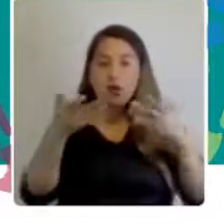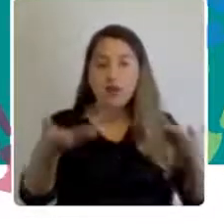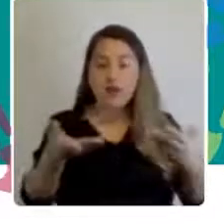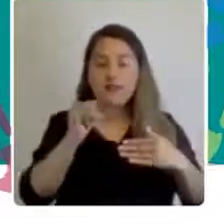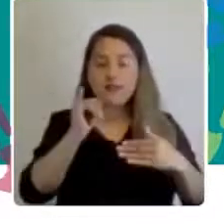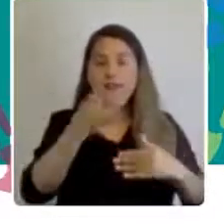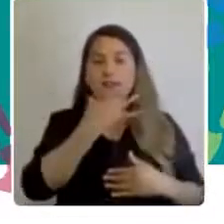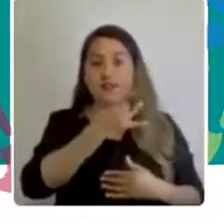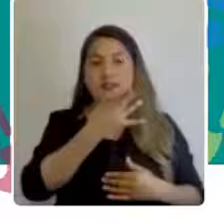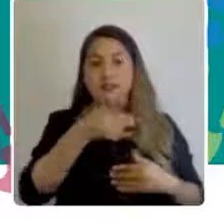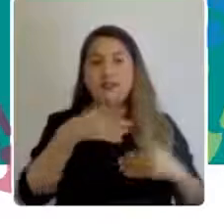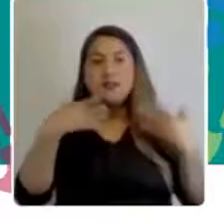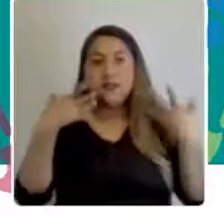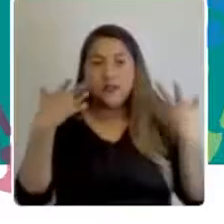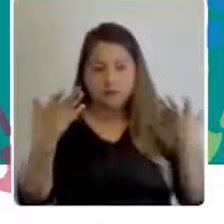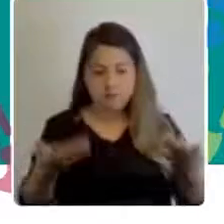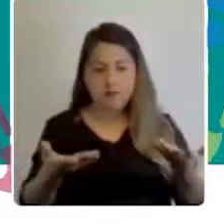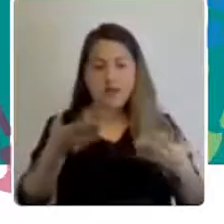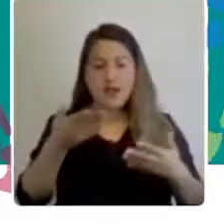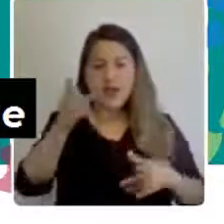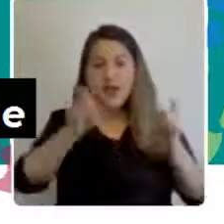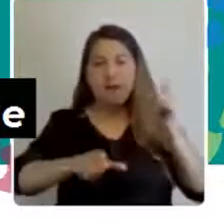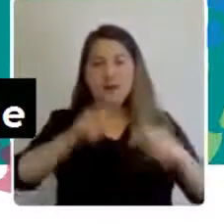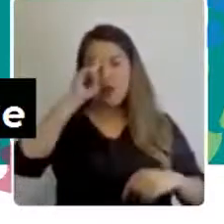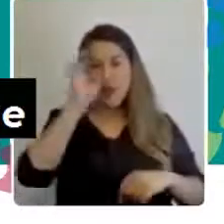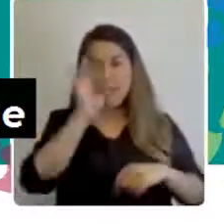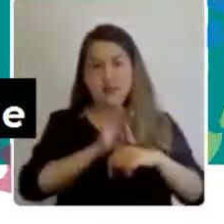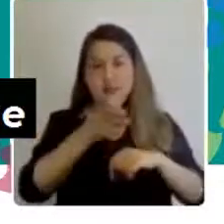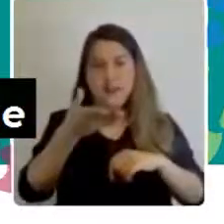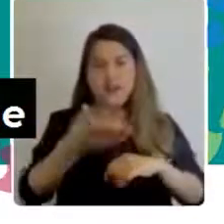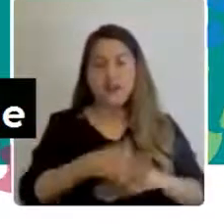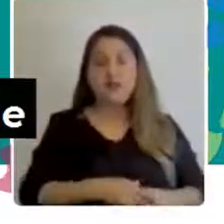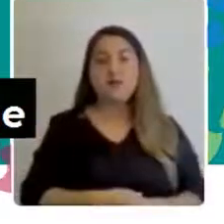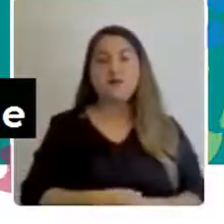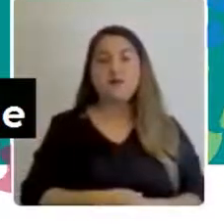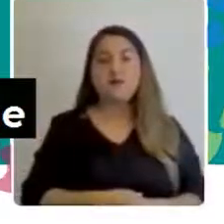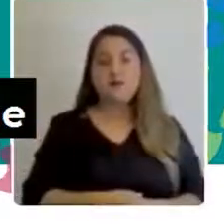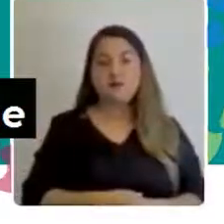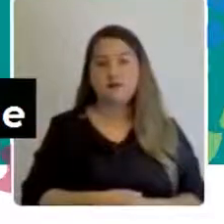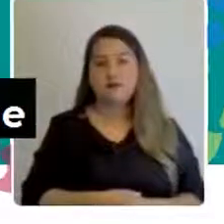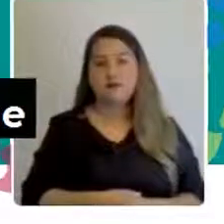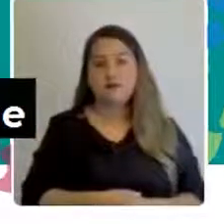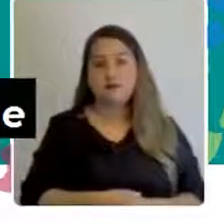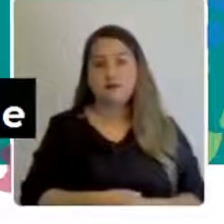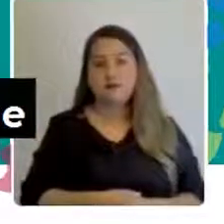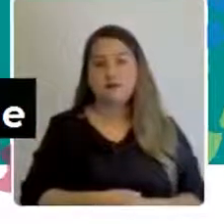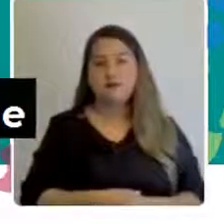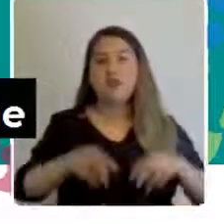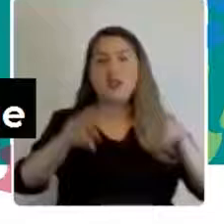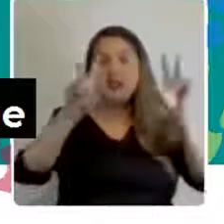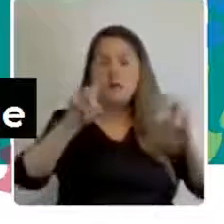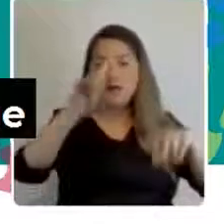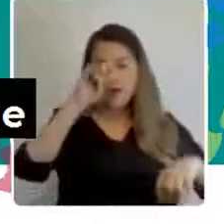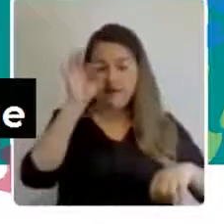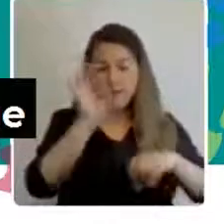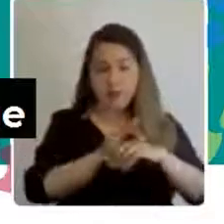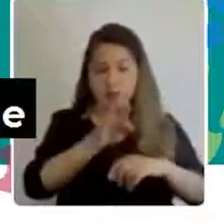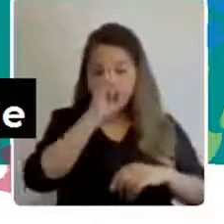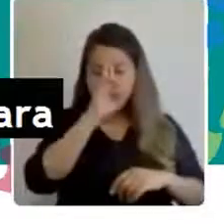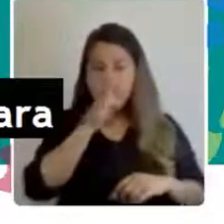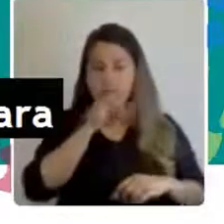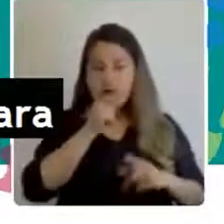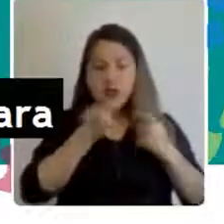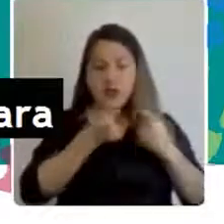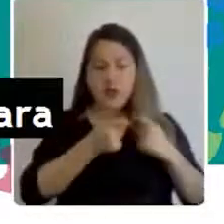diseases, there are no other treatments. And I think for all the families who are confronted with the rare